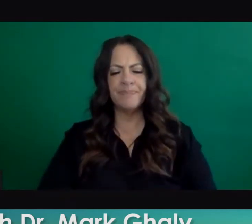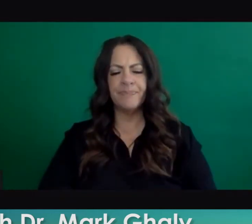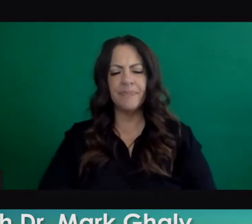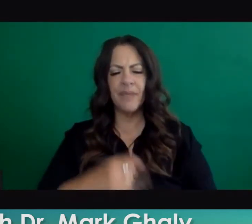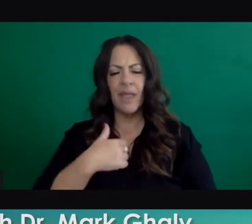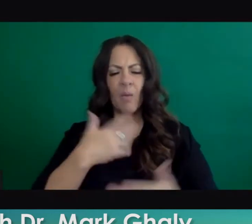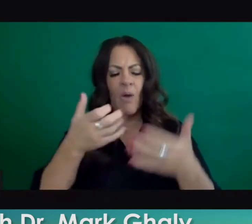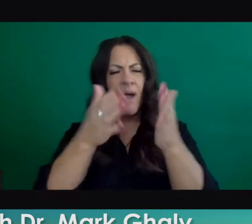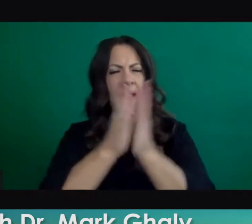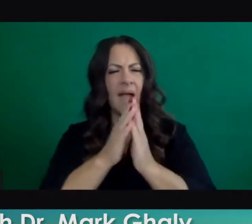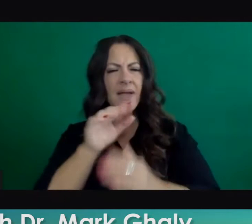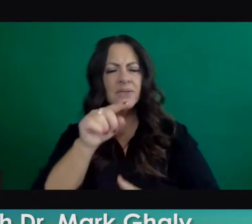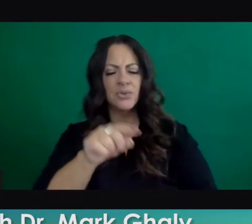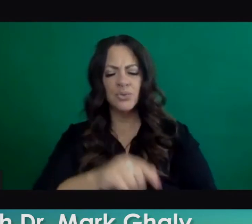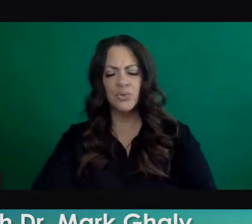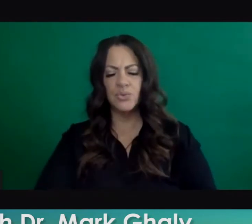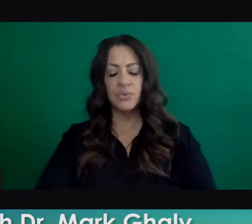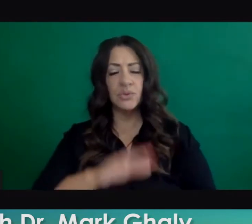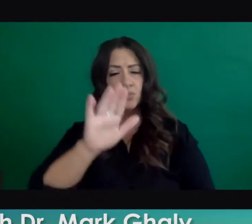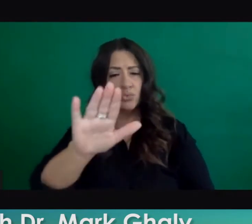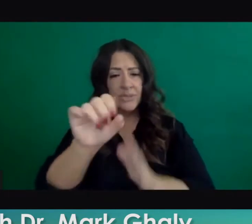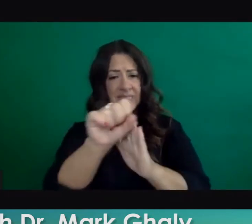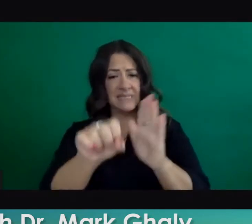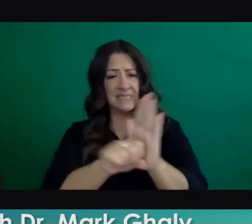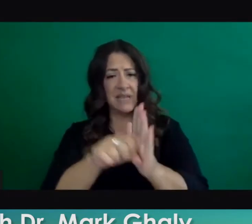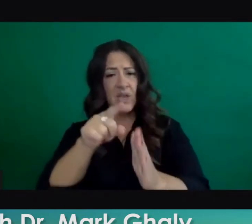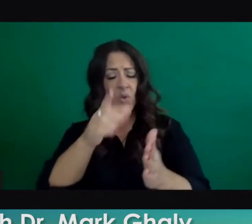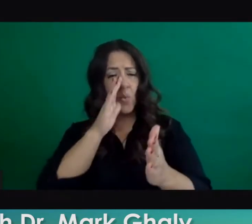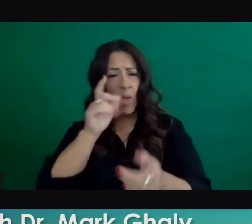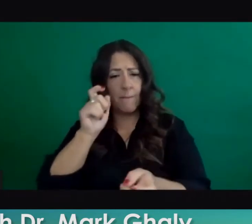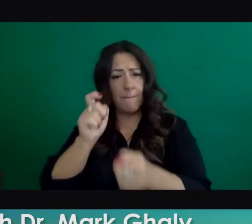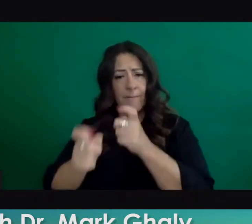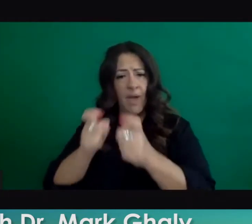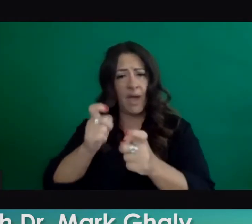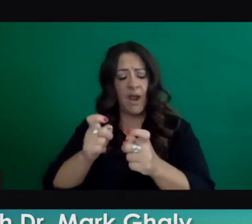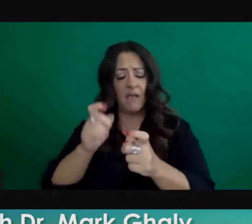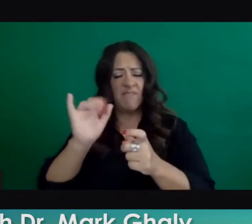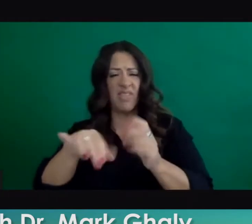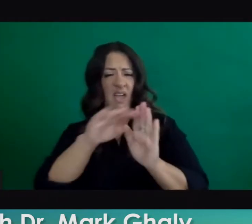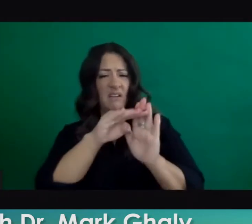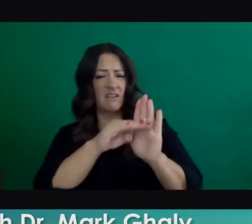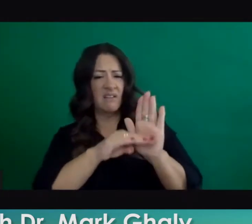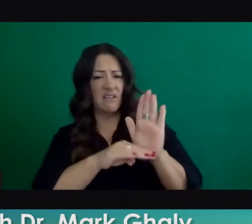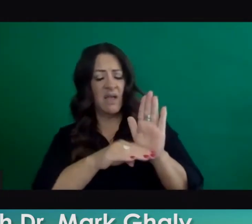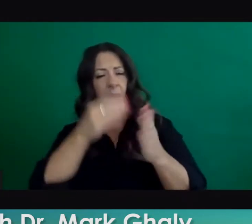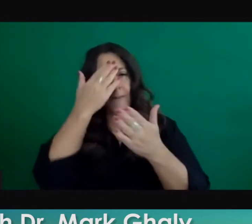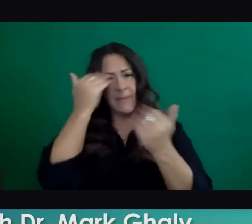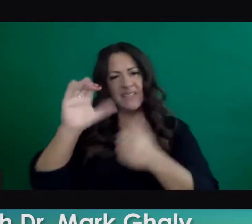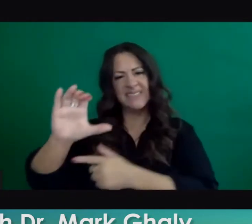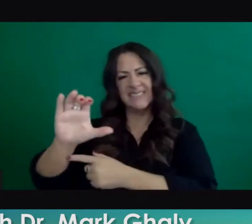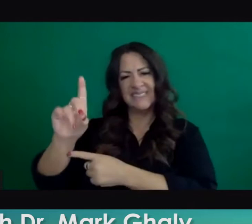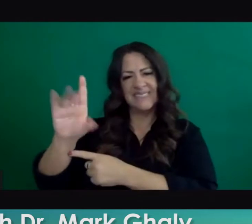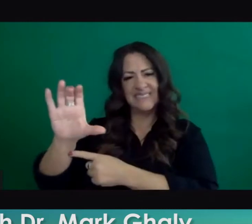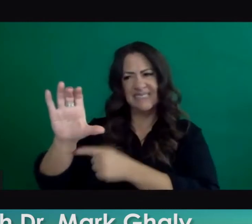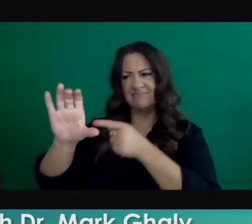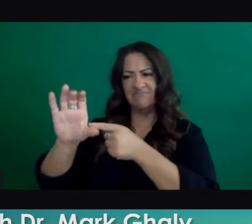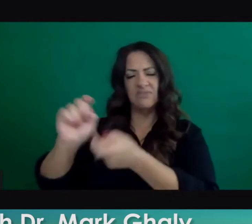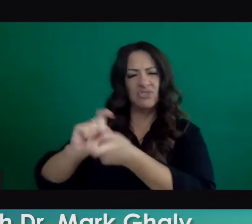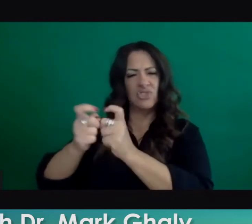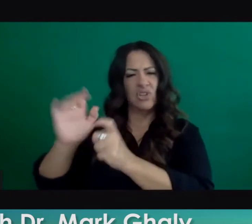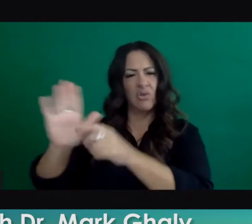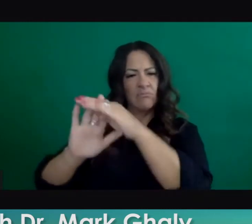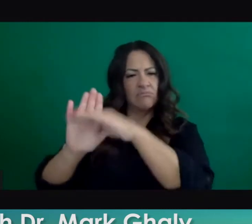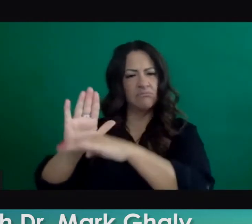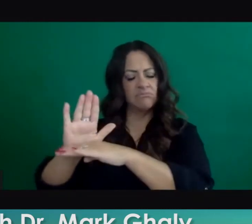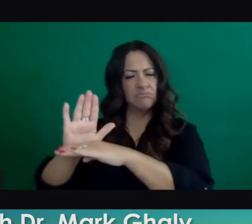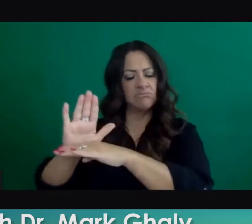ask that if the state has any plans to modify any of its guidelines now that the CDC has updated its guidance to reflect that,